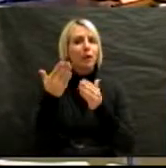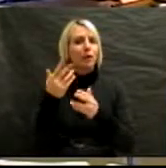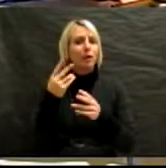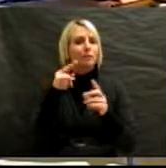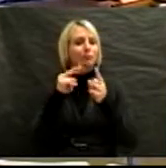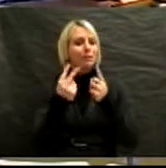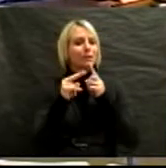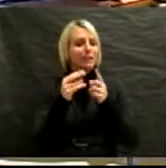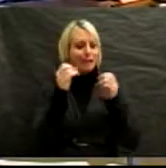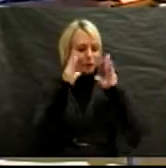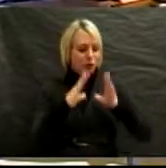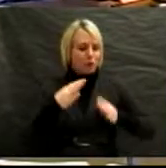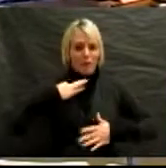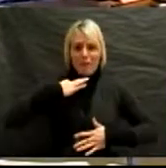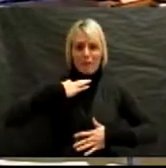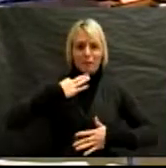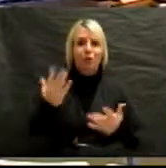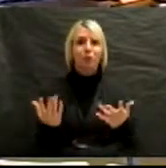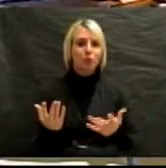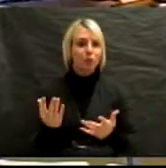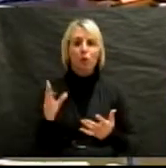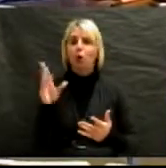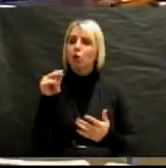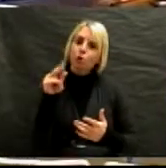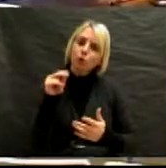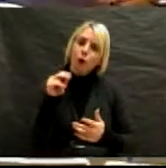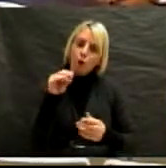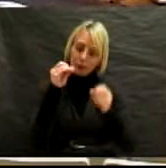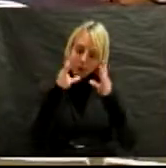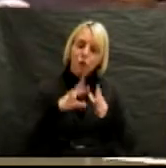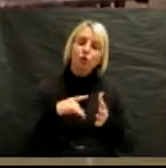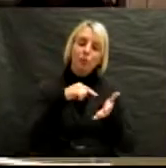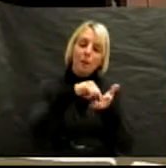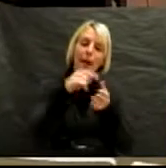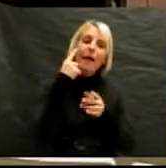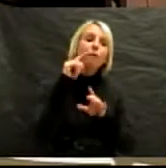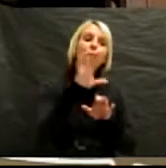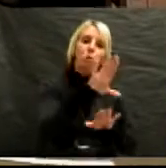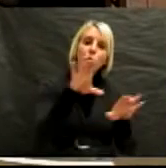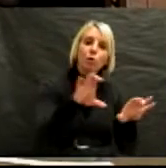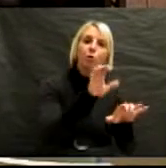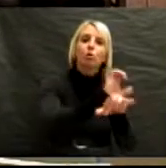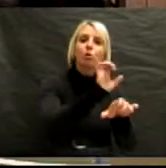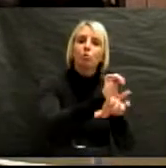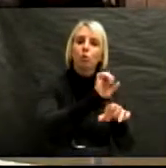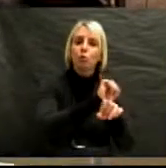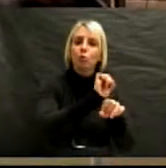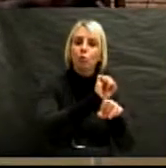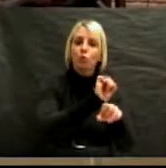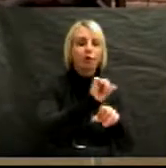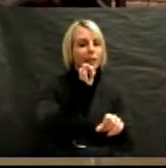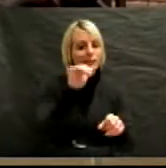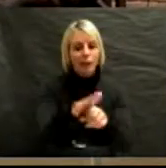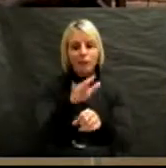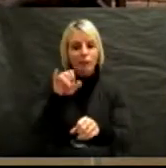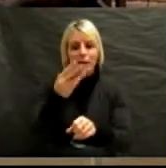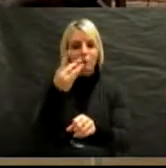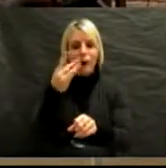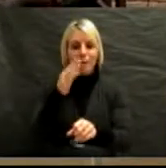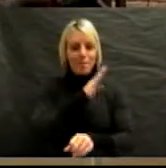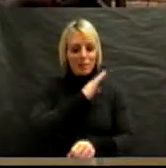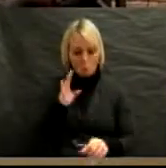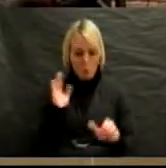do. This is not a full-time job for any one of us on this board. And for us to